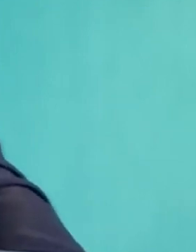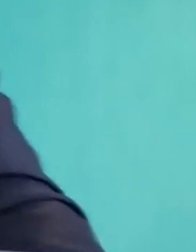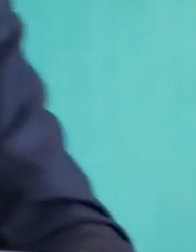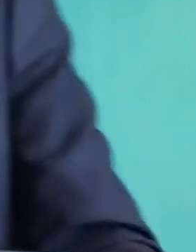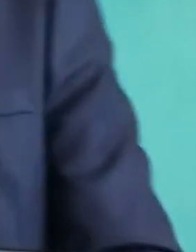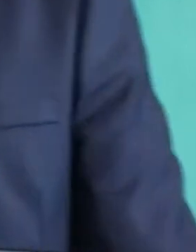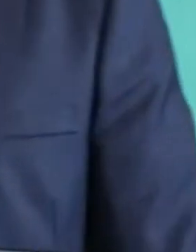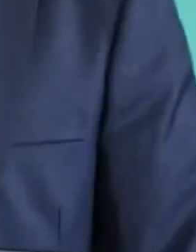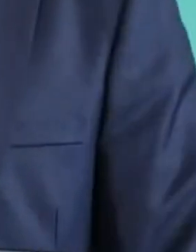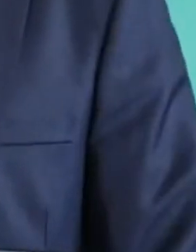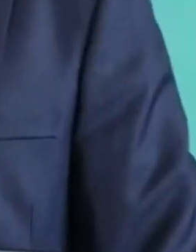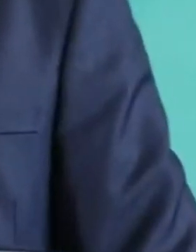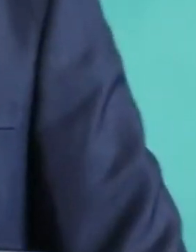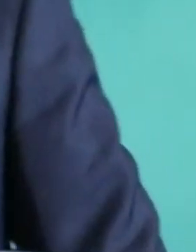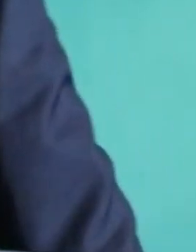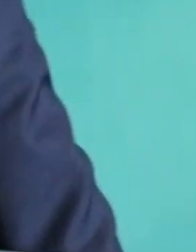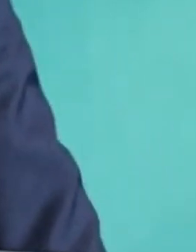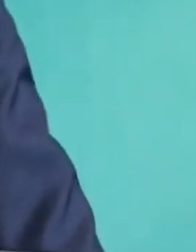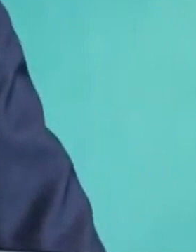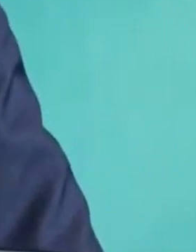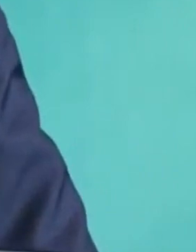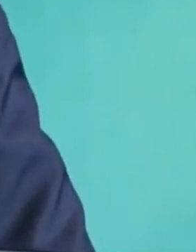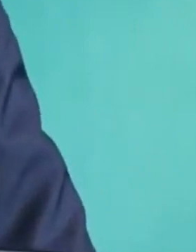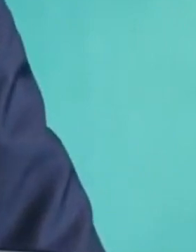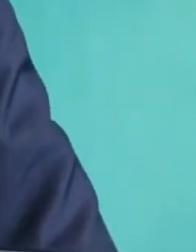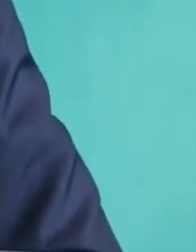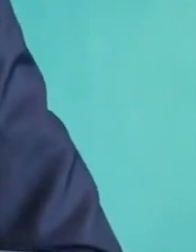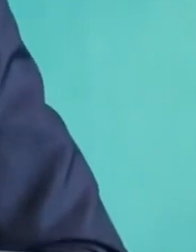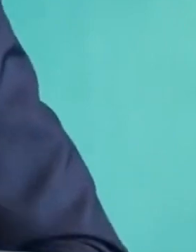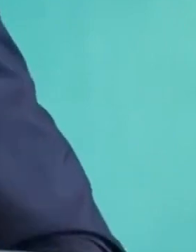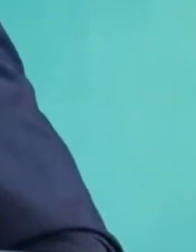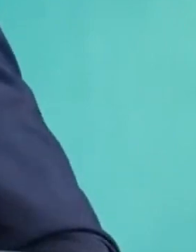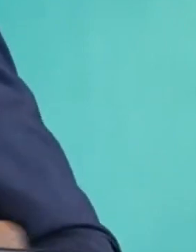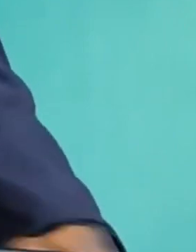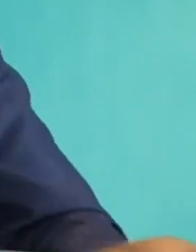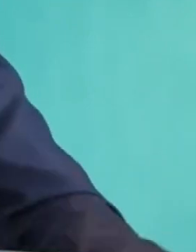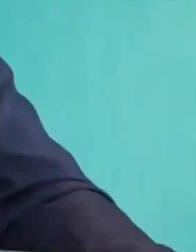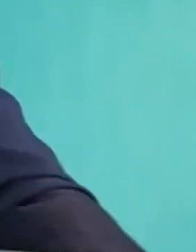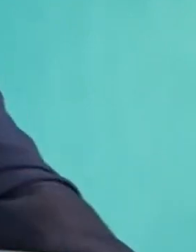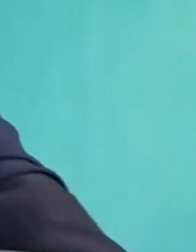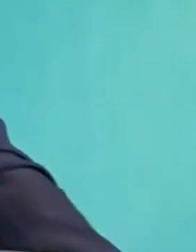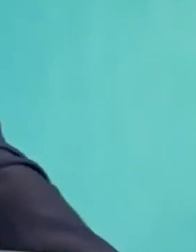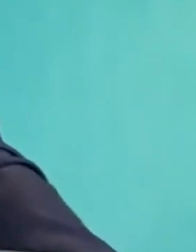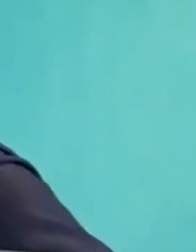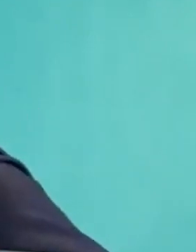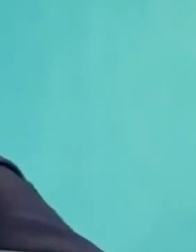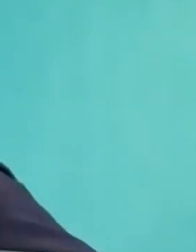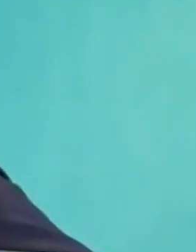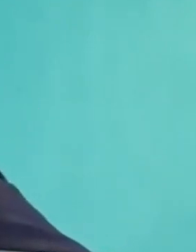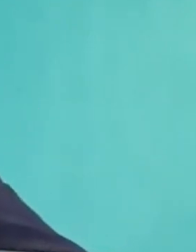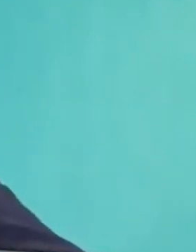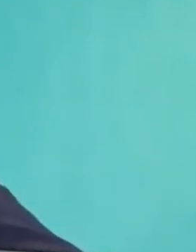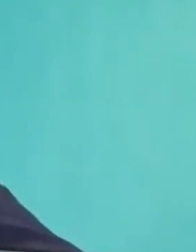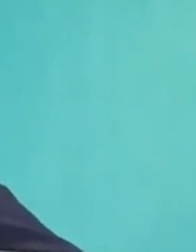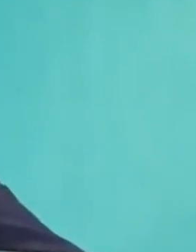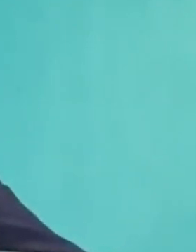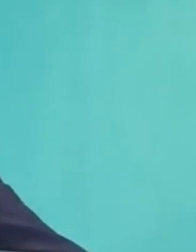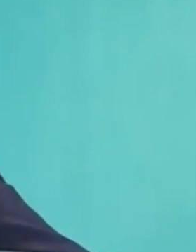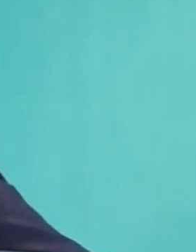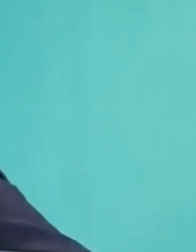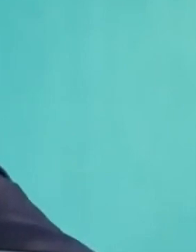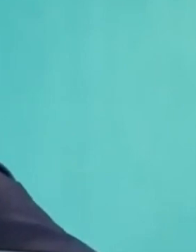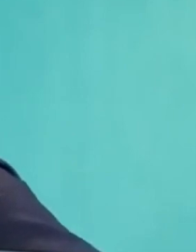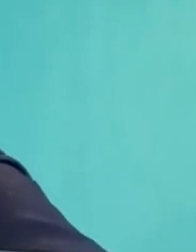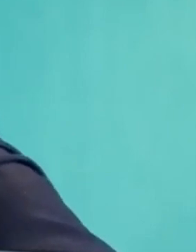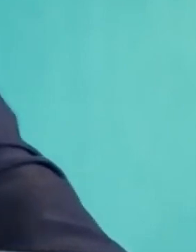Adventist University of Africa here in Nairobi. We thank God for bringing him